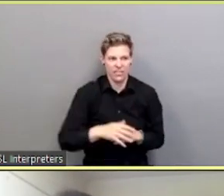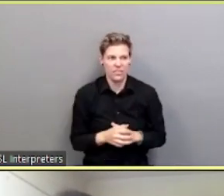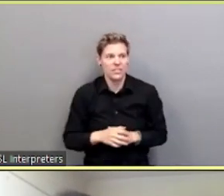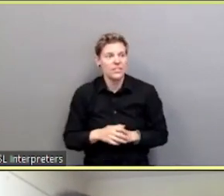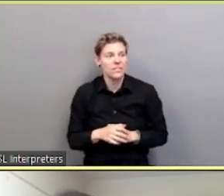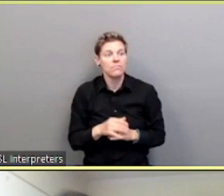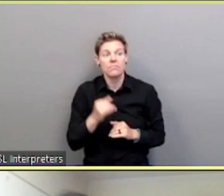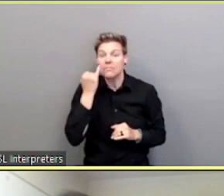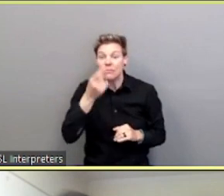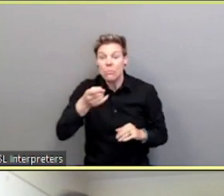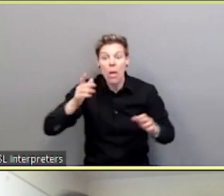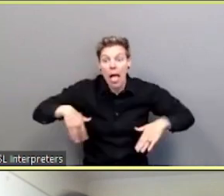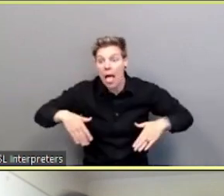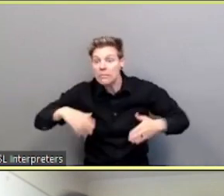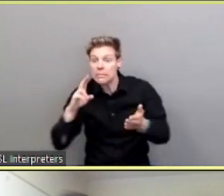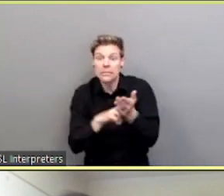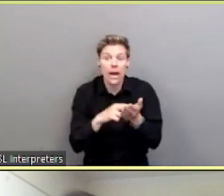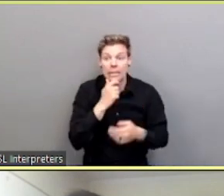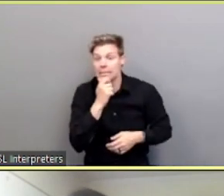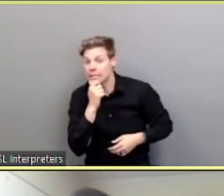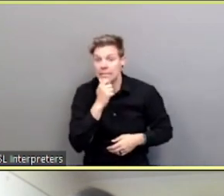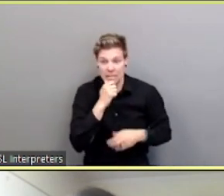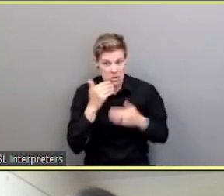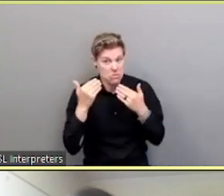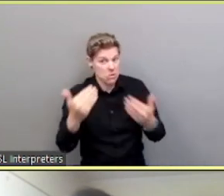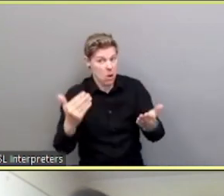$100. Next slide.